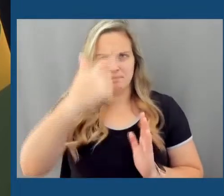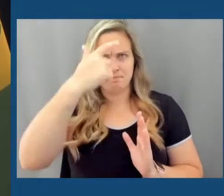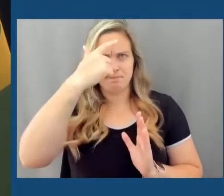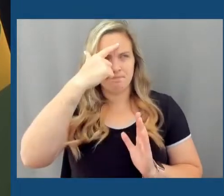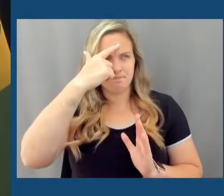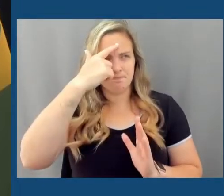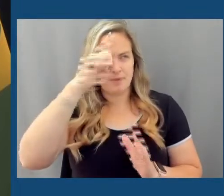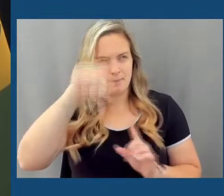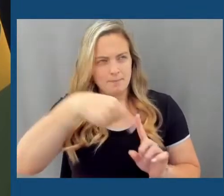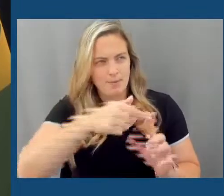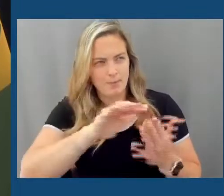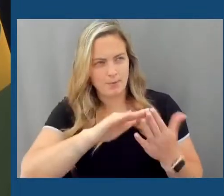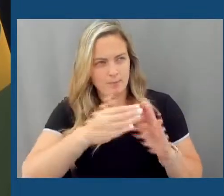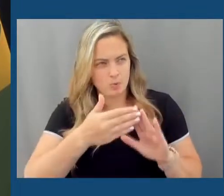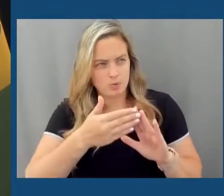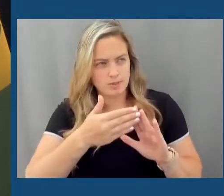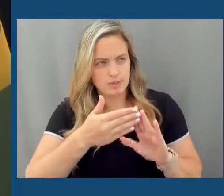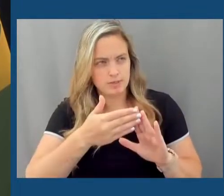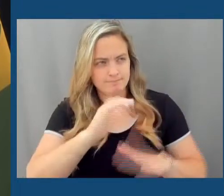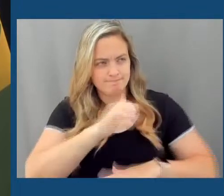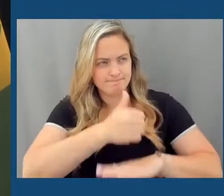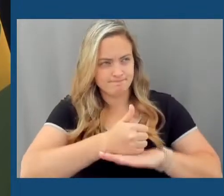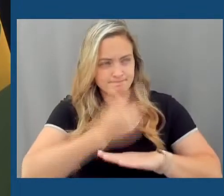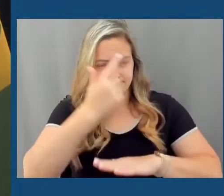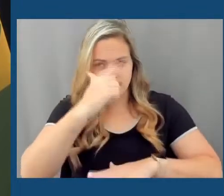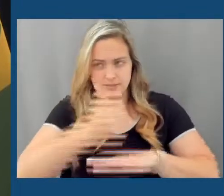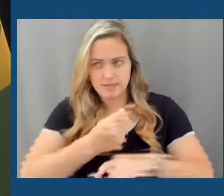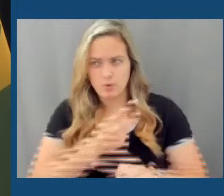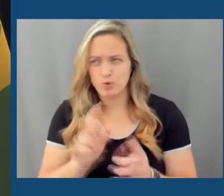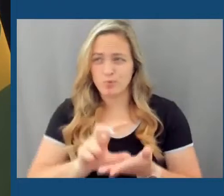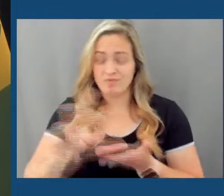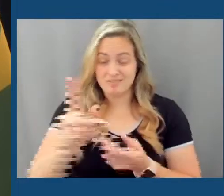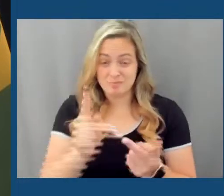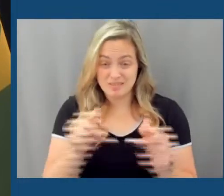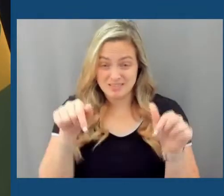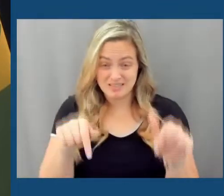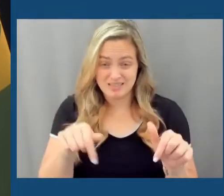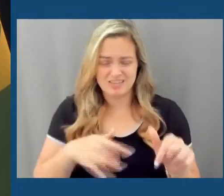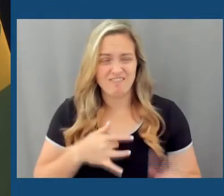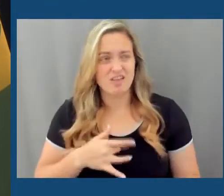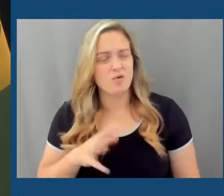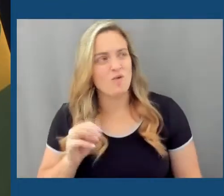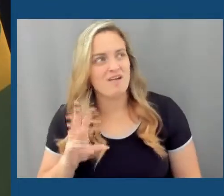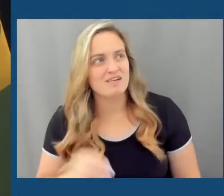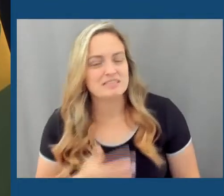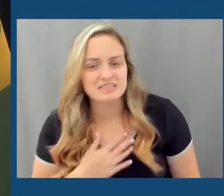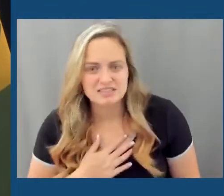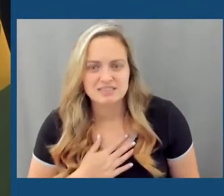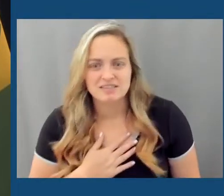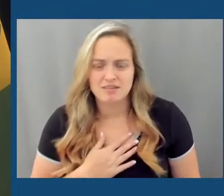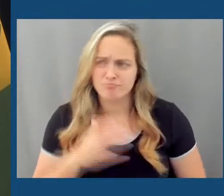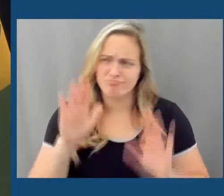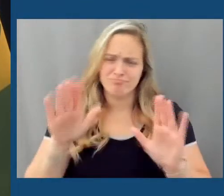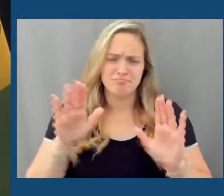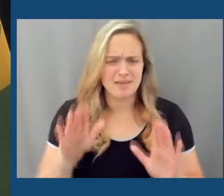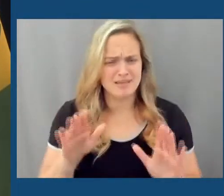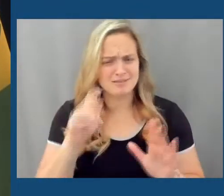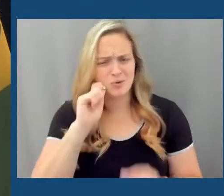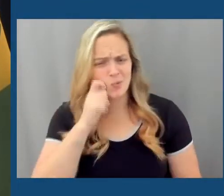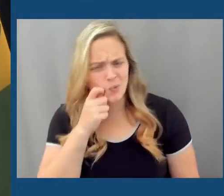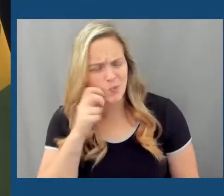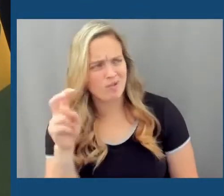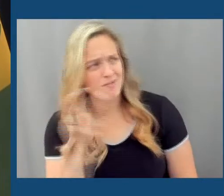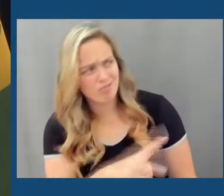community when you invest in places like this and you get that sense that, wow, that's really fantastic, that's cool. I mean, look at